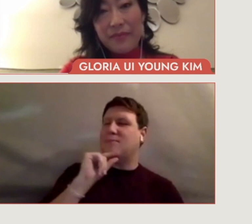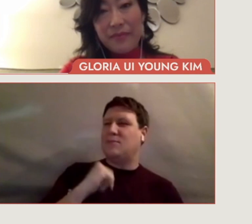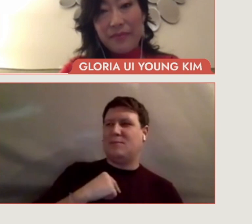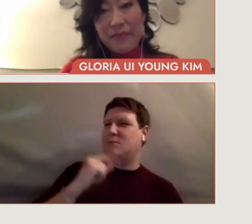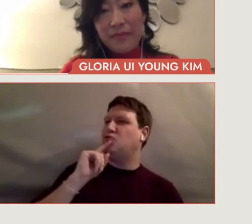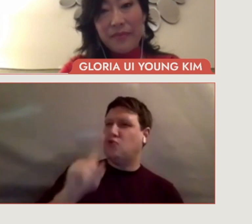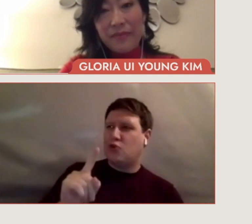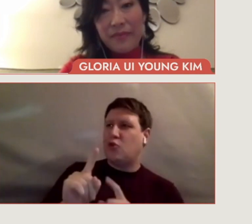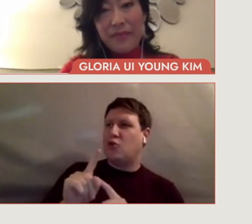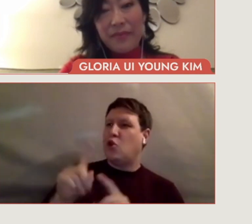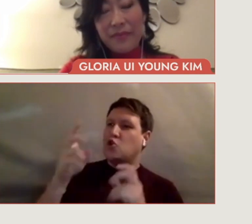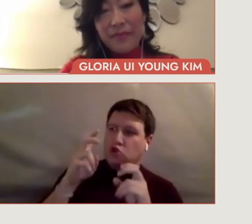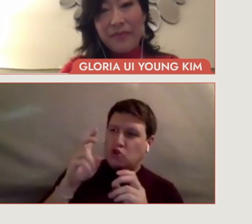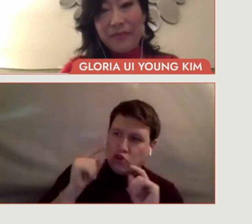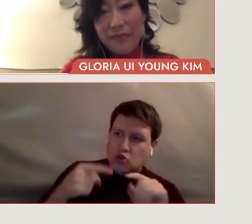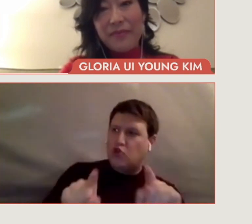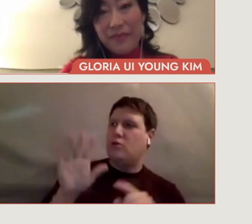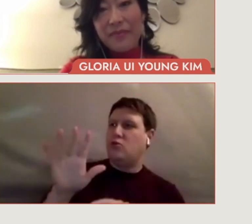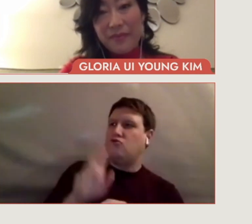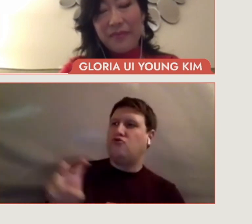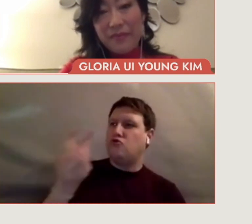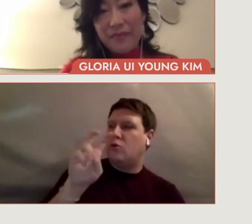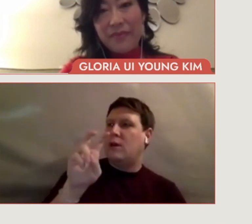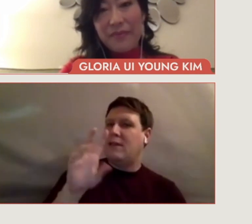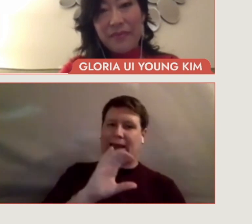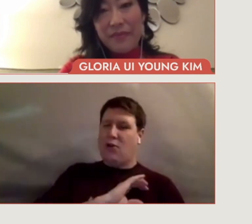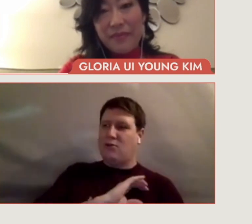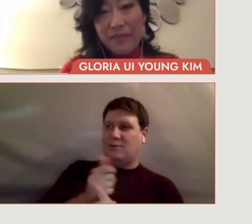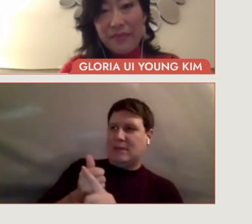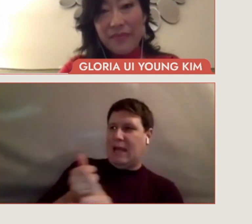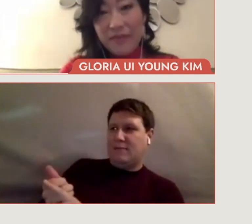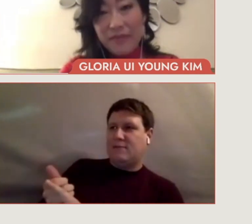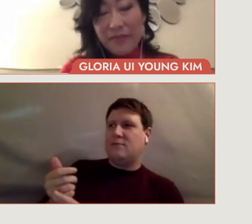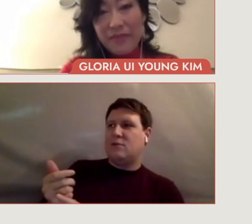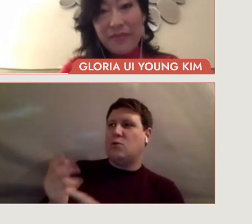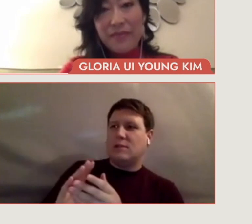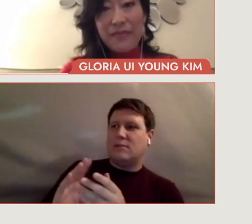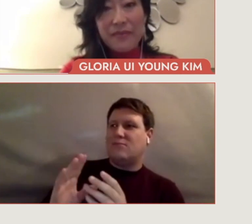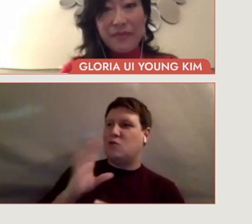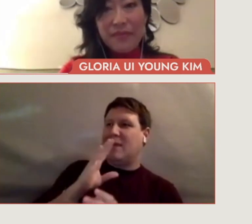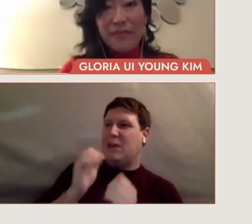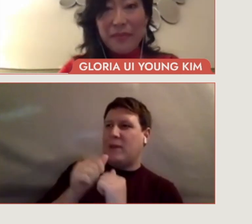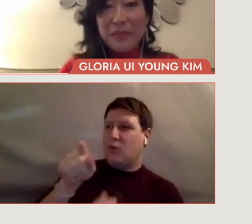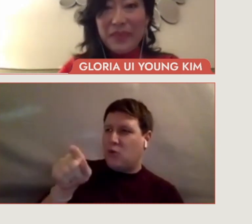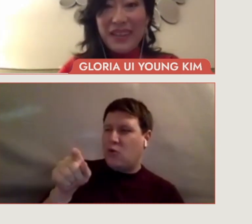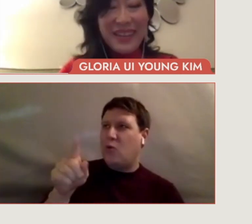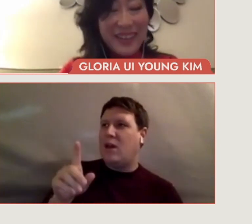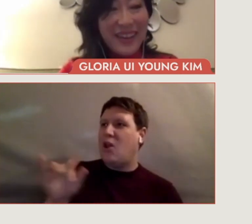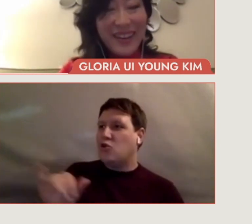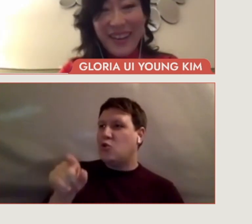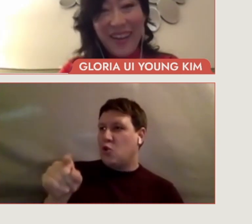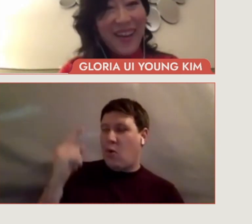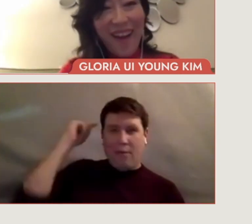speaking to you so much. And I'm sure you also were thinking at the time, like, oh, who's going to play these people, right?